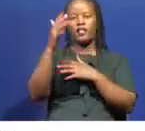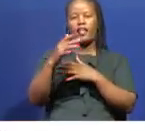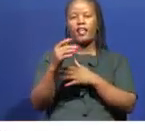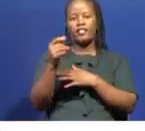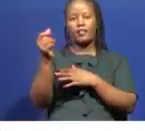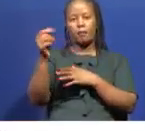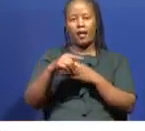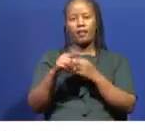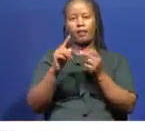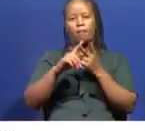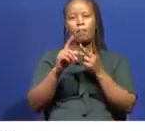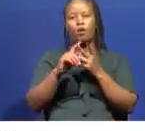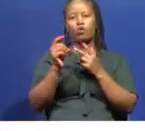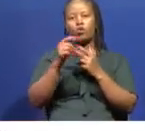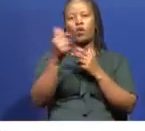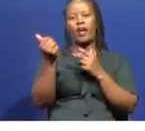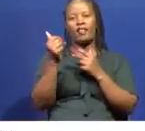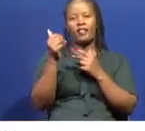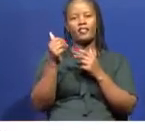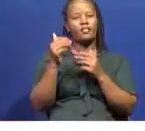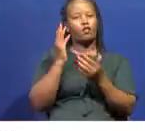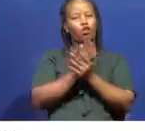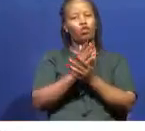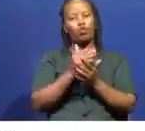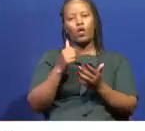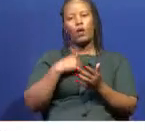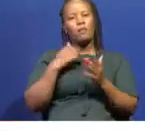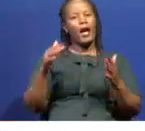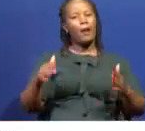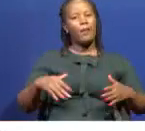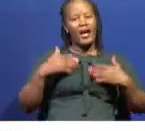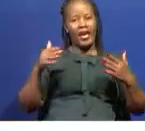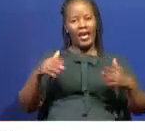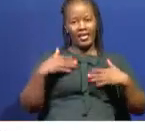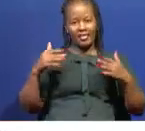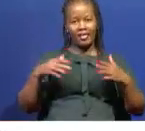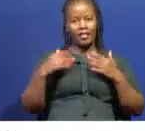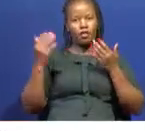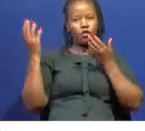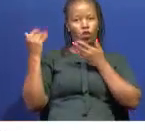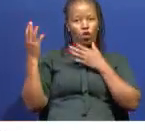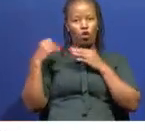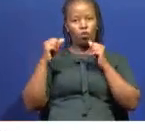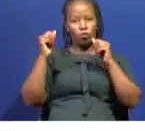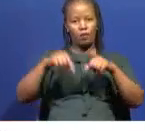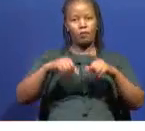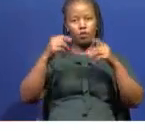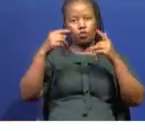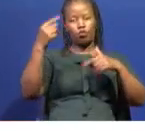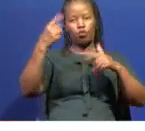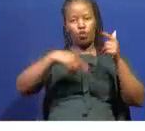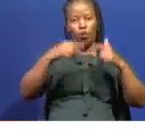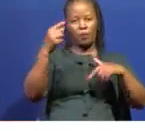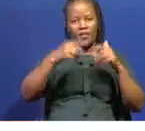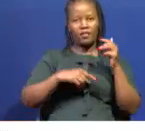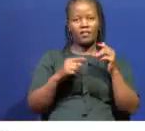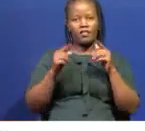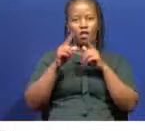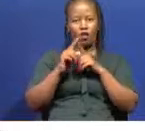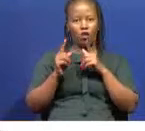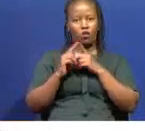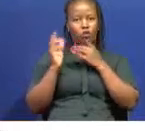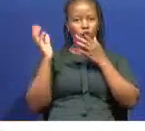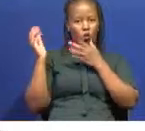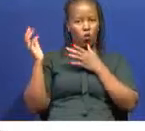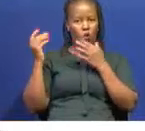Sunshine Development Tour from next month. So I'm very excited and looking forward to be competing in these events, and hopefully I'll be able to